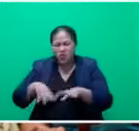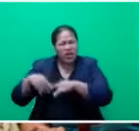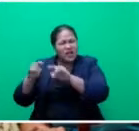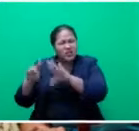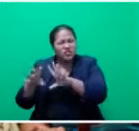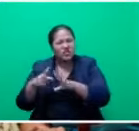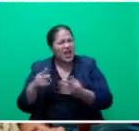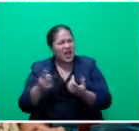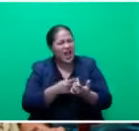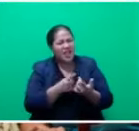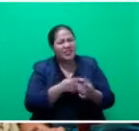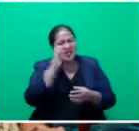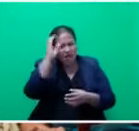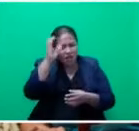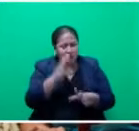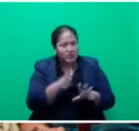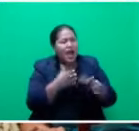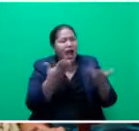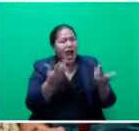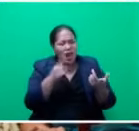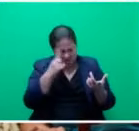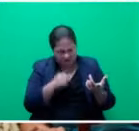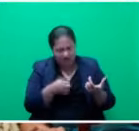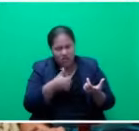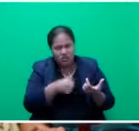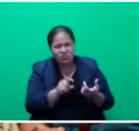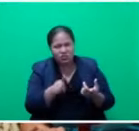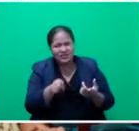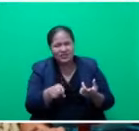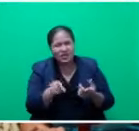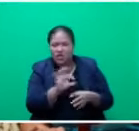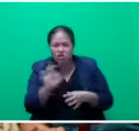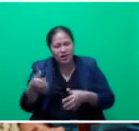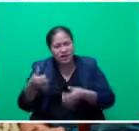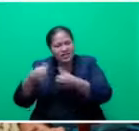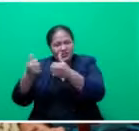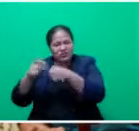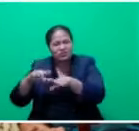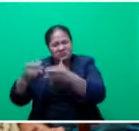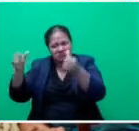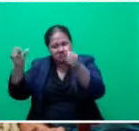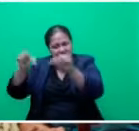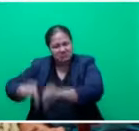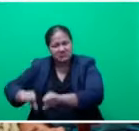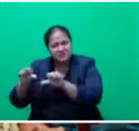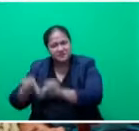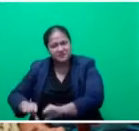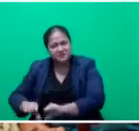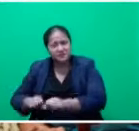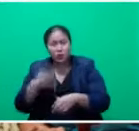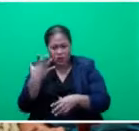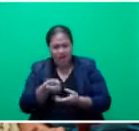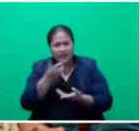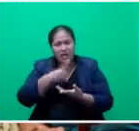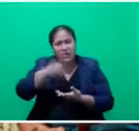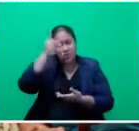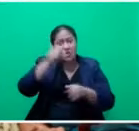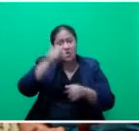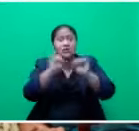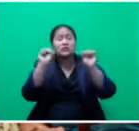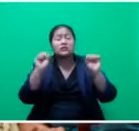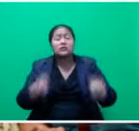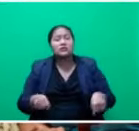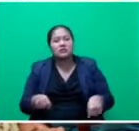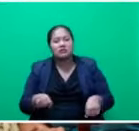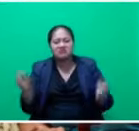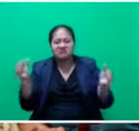these models have not been successful and how they have failed. We have an education system that is failing our young people. We